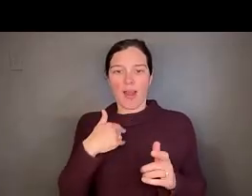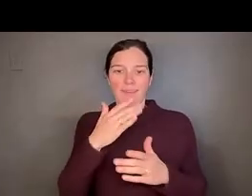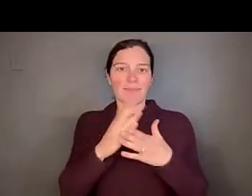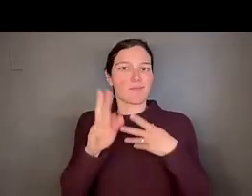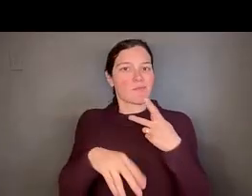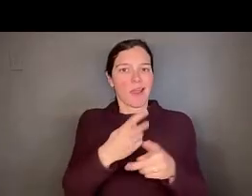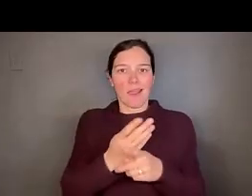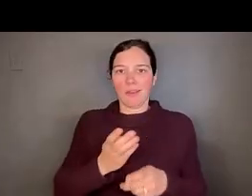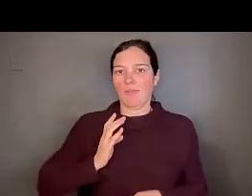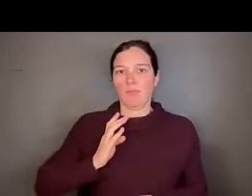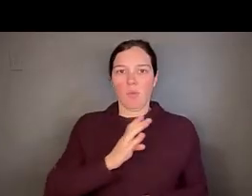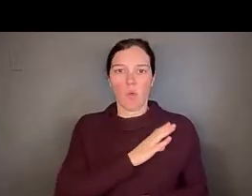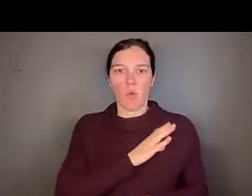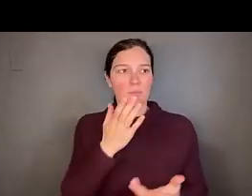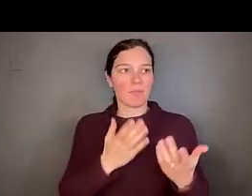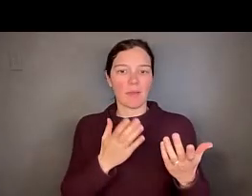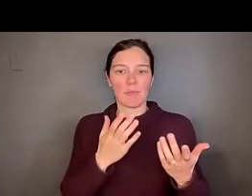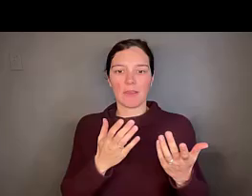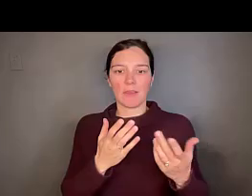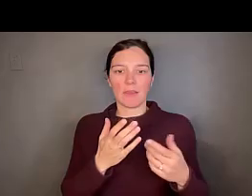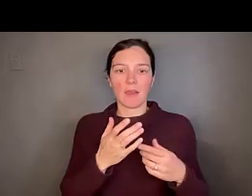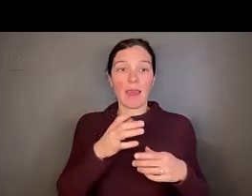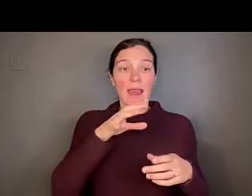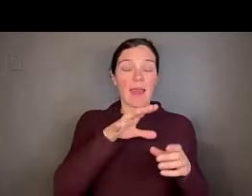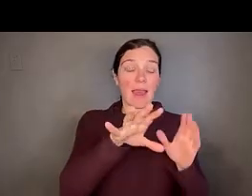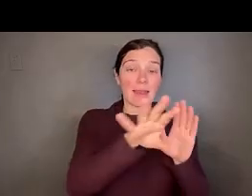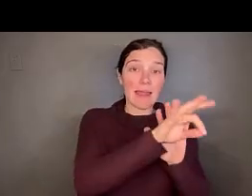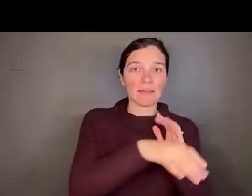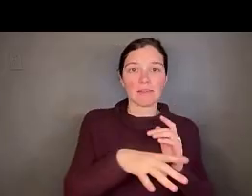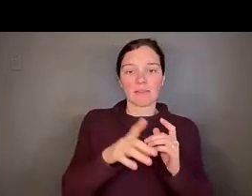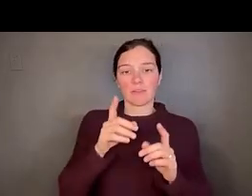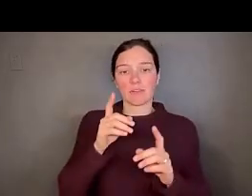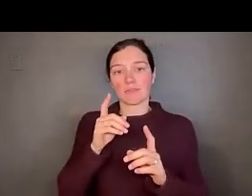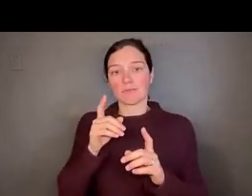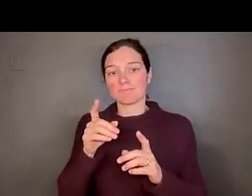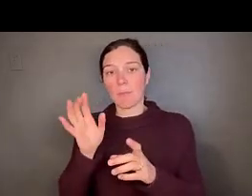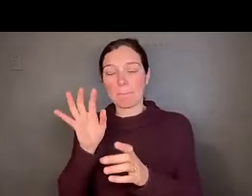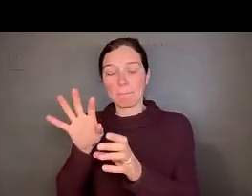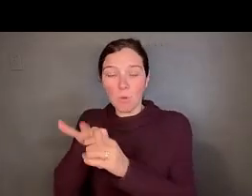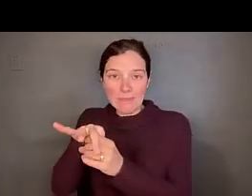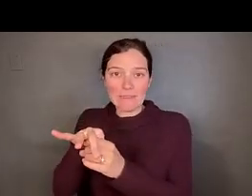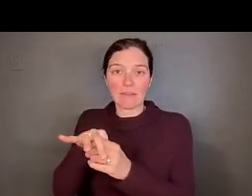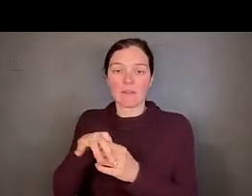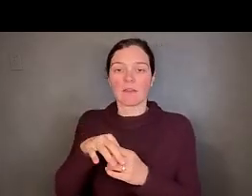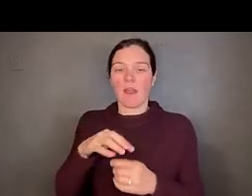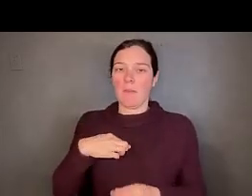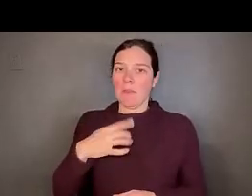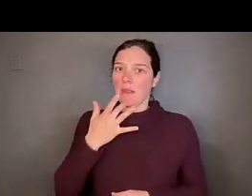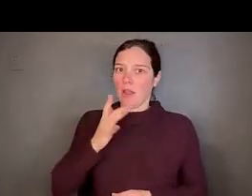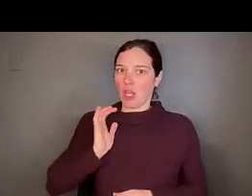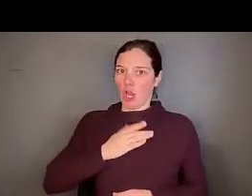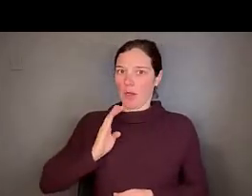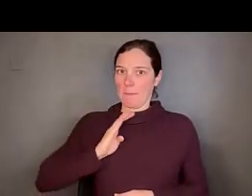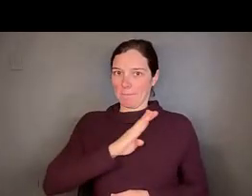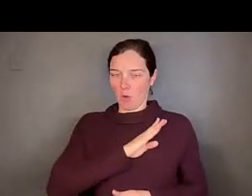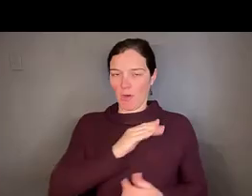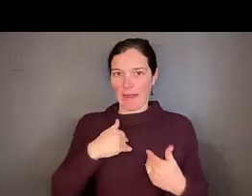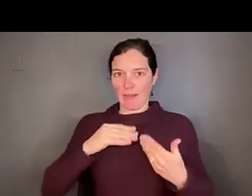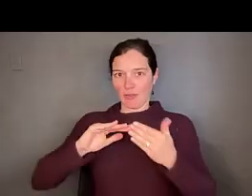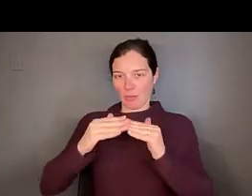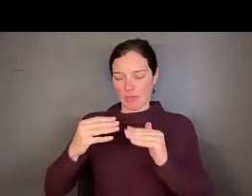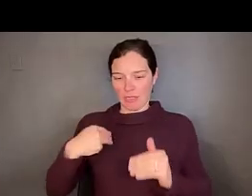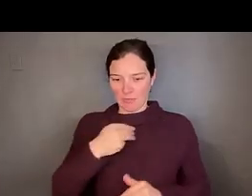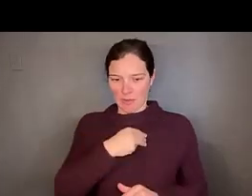board. Some of them are elected, some of them are appointed. I feel fortunate that our board is made up of community members appointed by